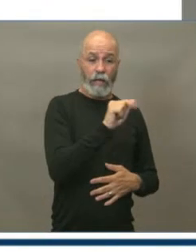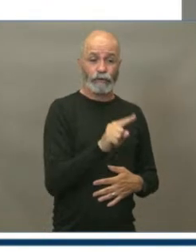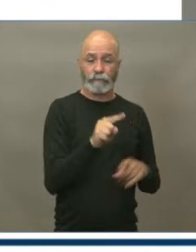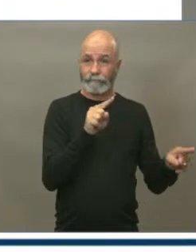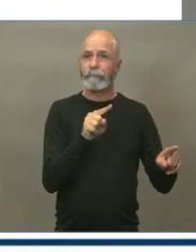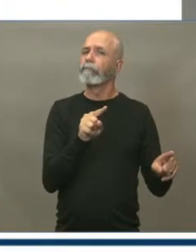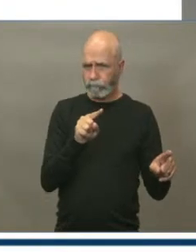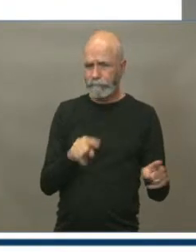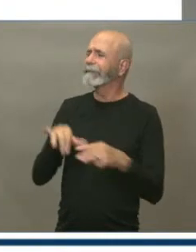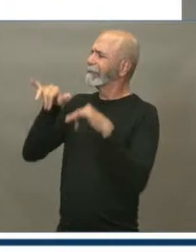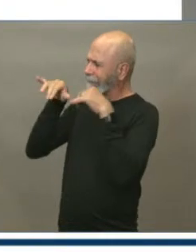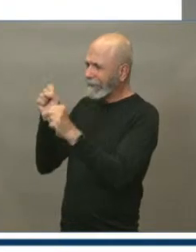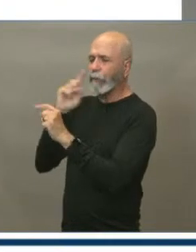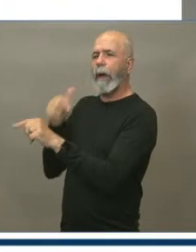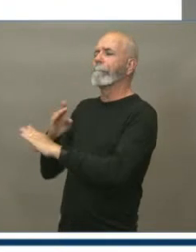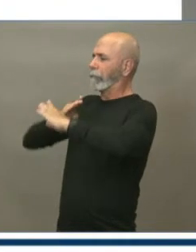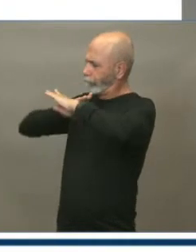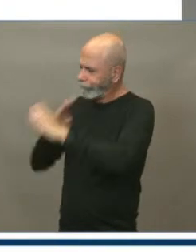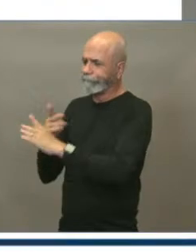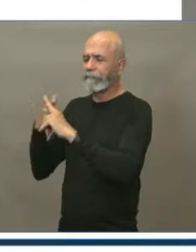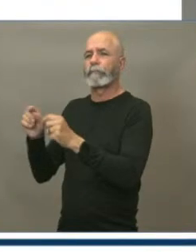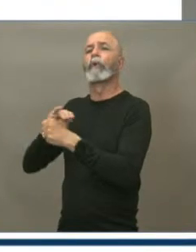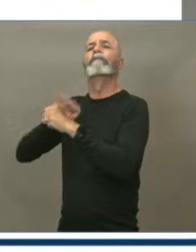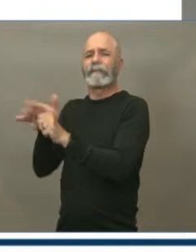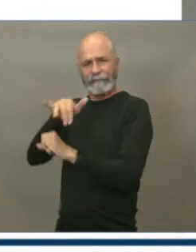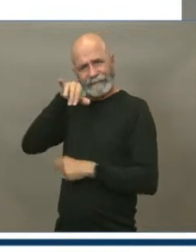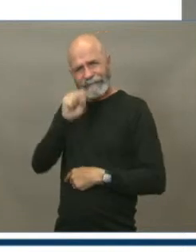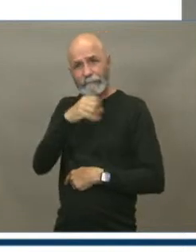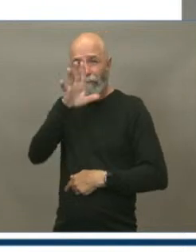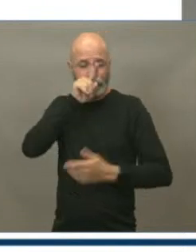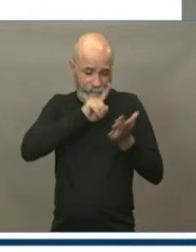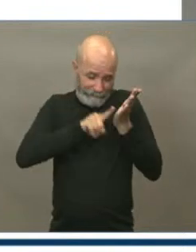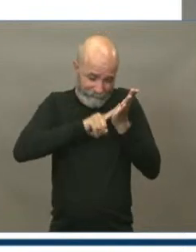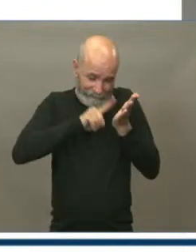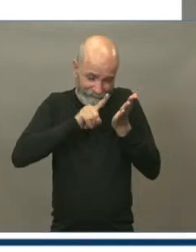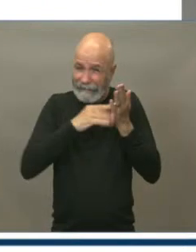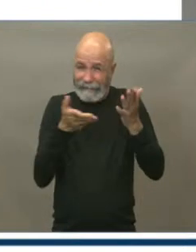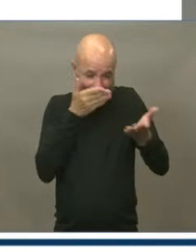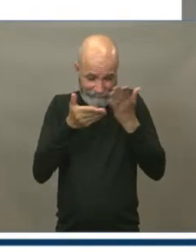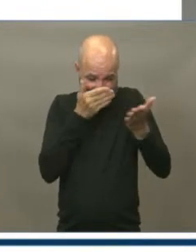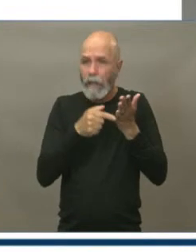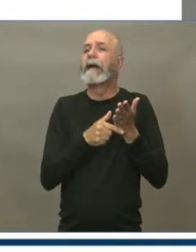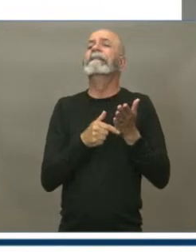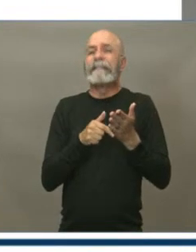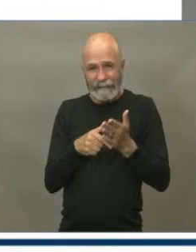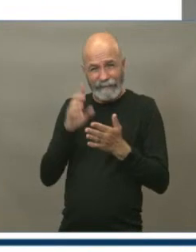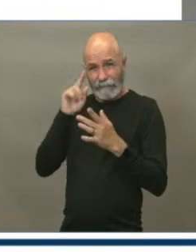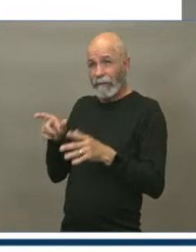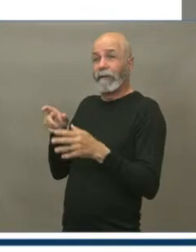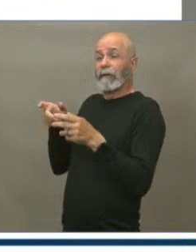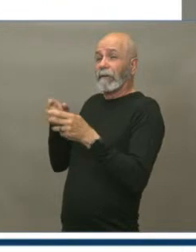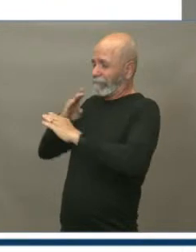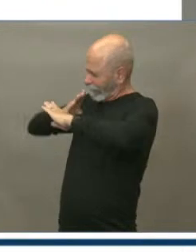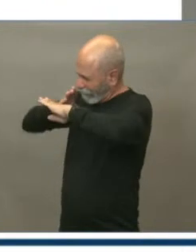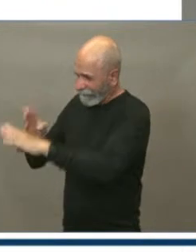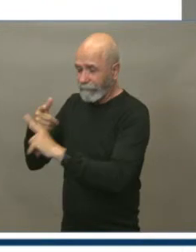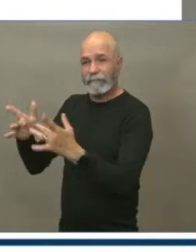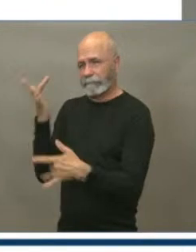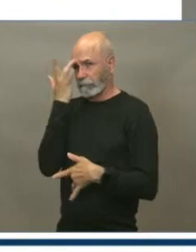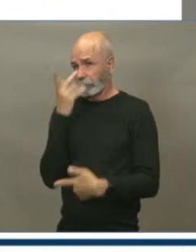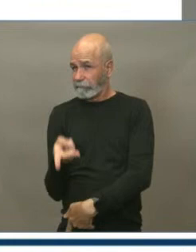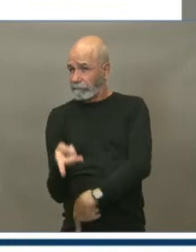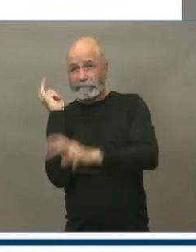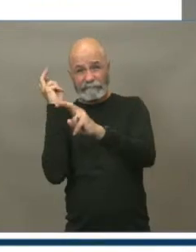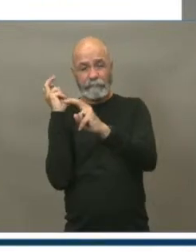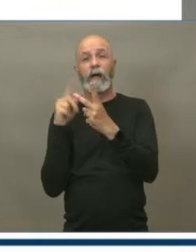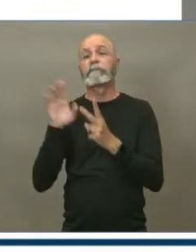COVID-19. Multiple studies have shown that it is effective at preventing serious illness and death. Our commitment